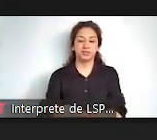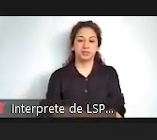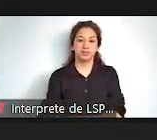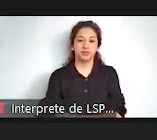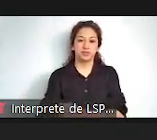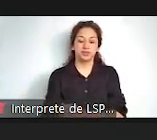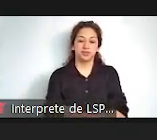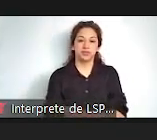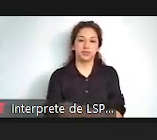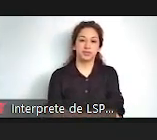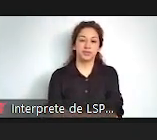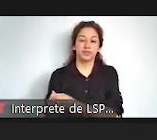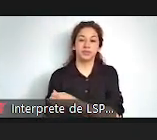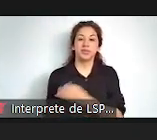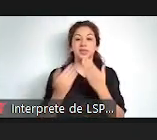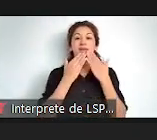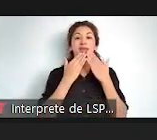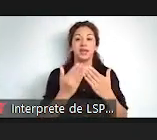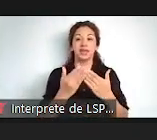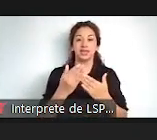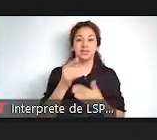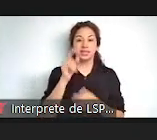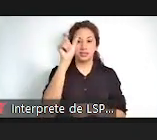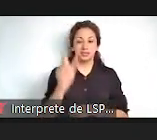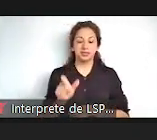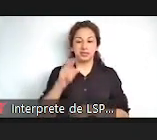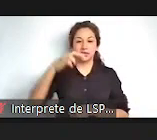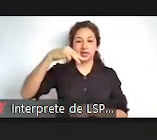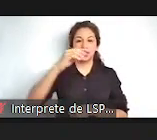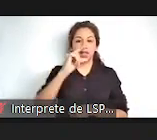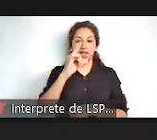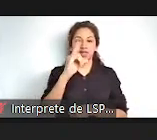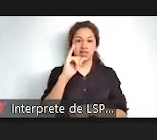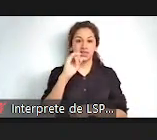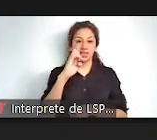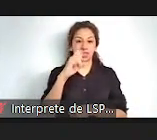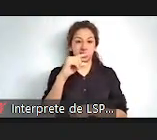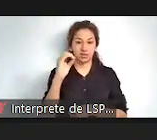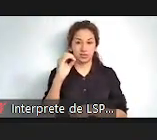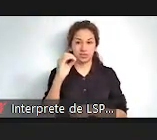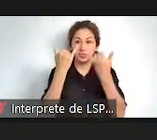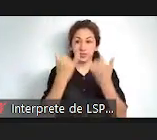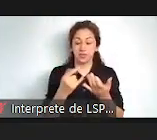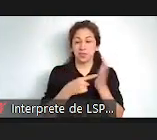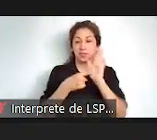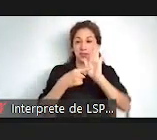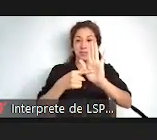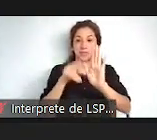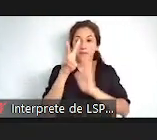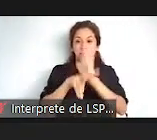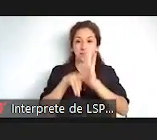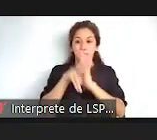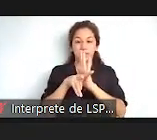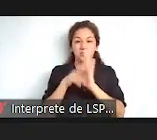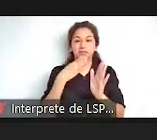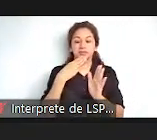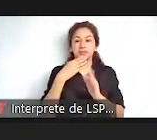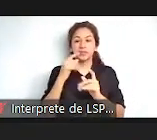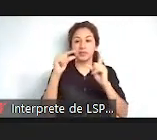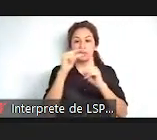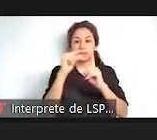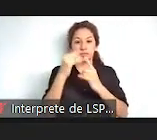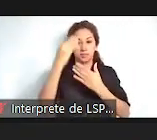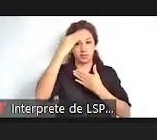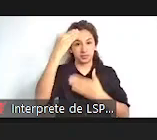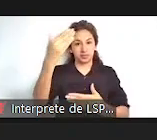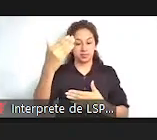we would like to thank the participation of mr diego and coming up we would like to present a video with